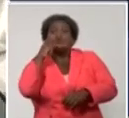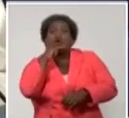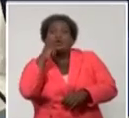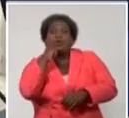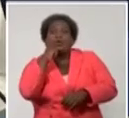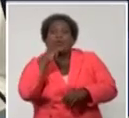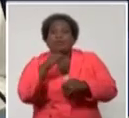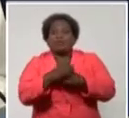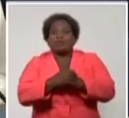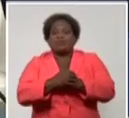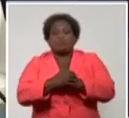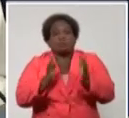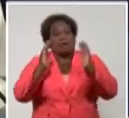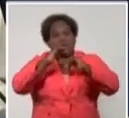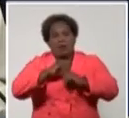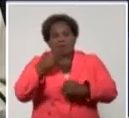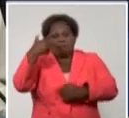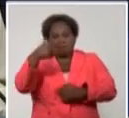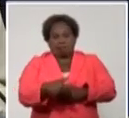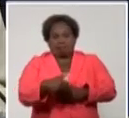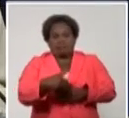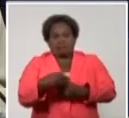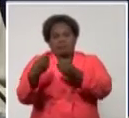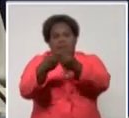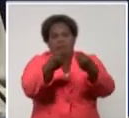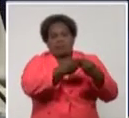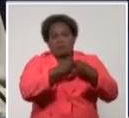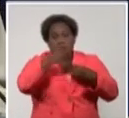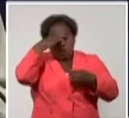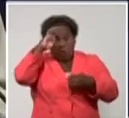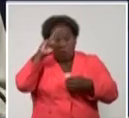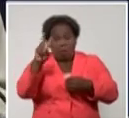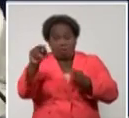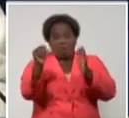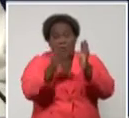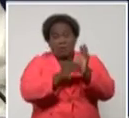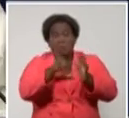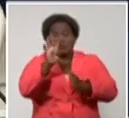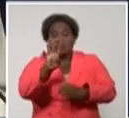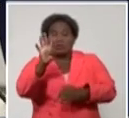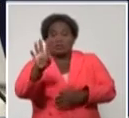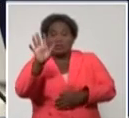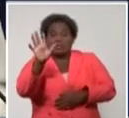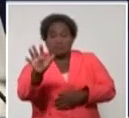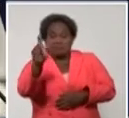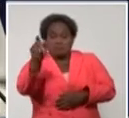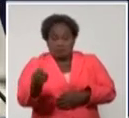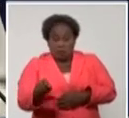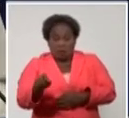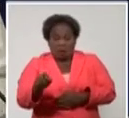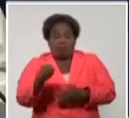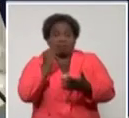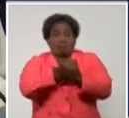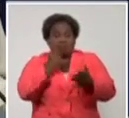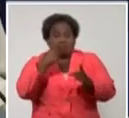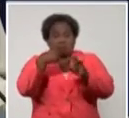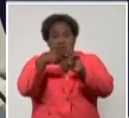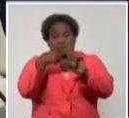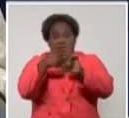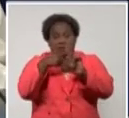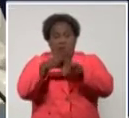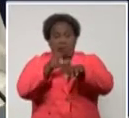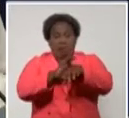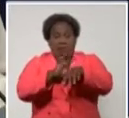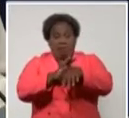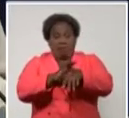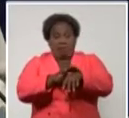than yesterday's. Cuba, with a rate of 0.71 confirmed cases per 100,000 inhabitants over the